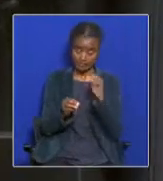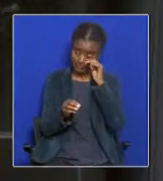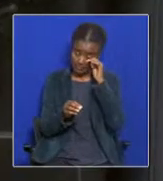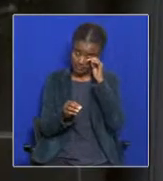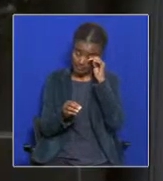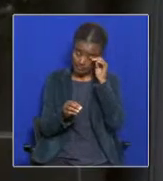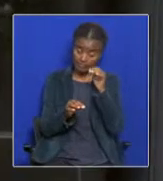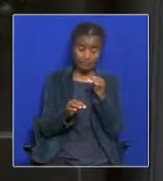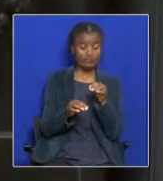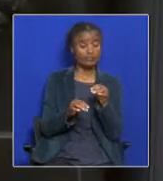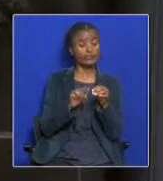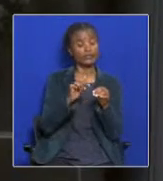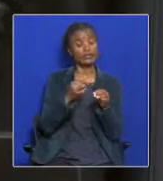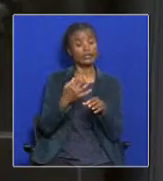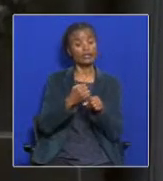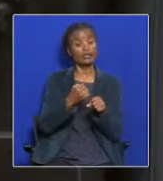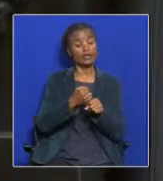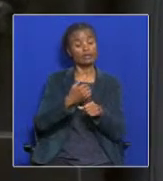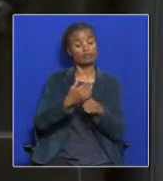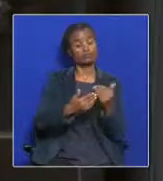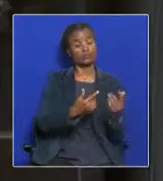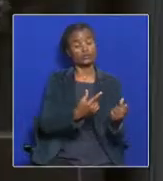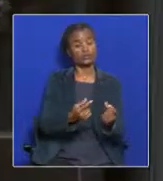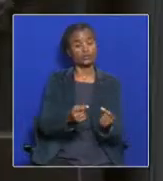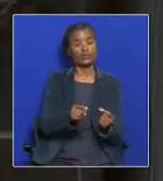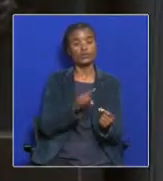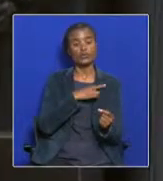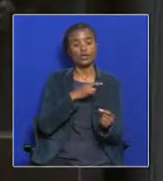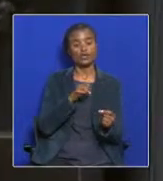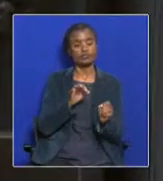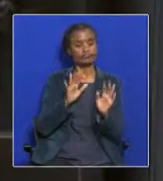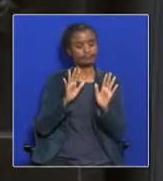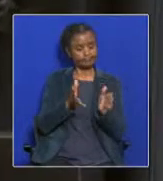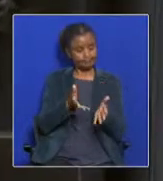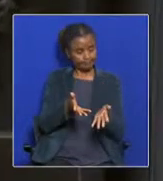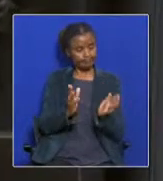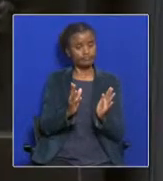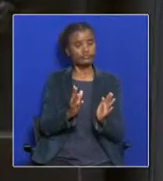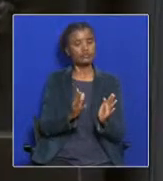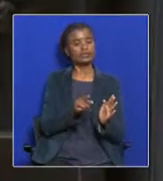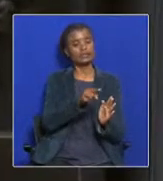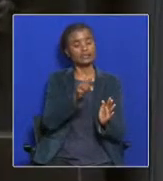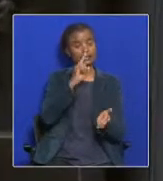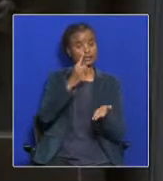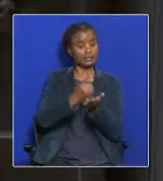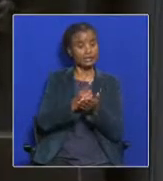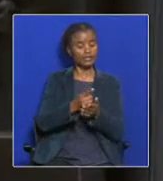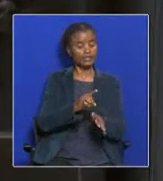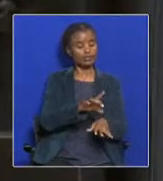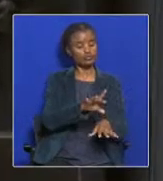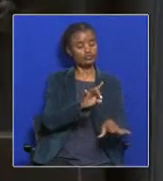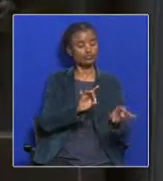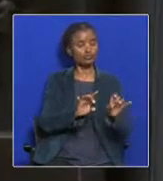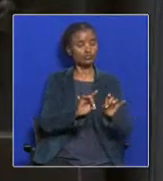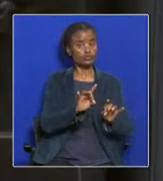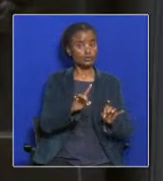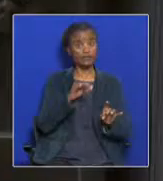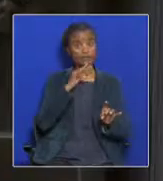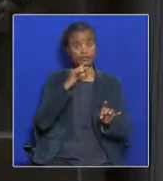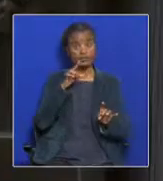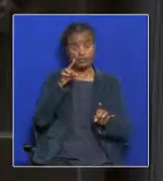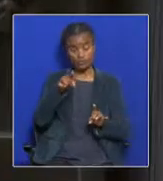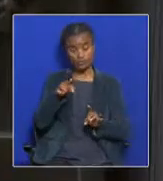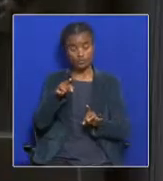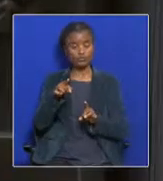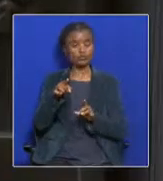operation. You leave it to him to pick. So as far as you're concerned, the